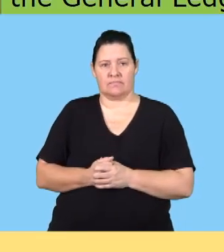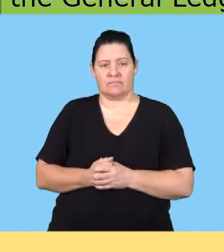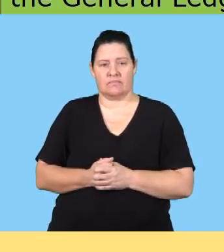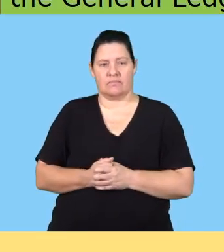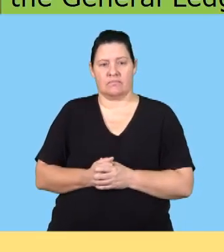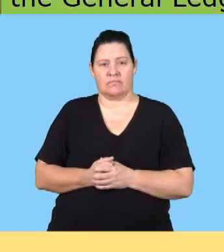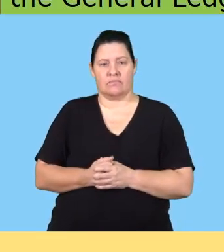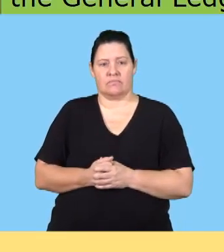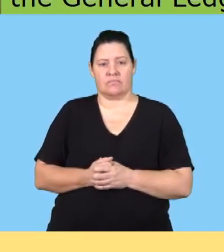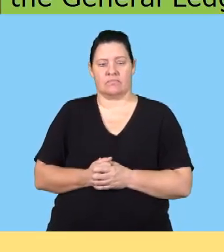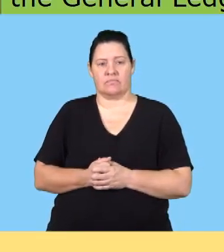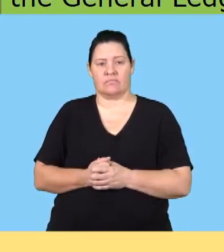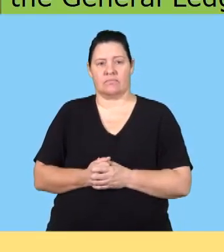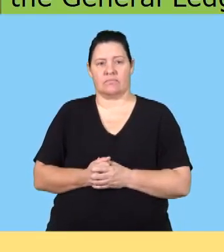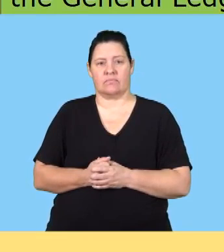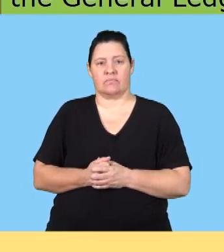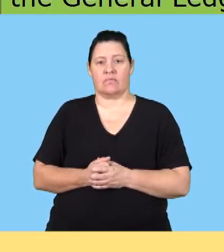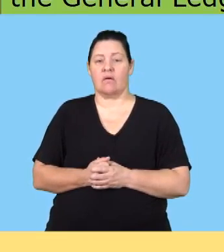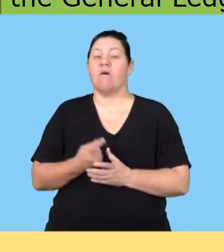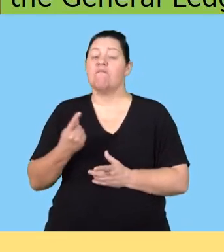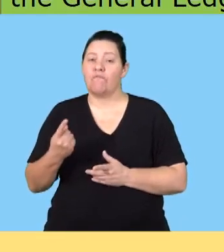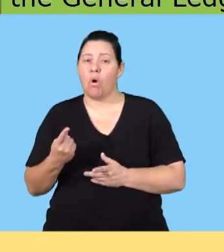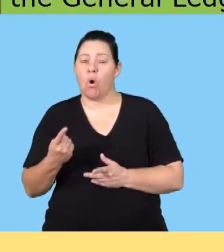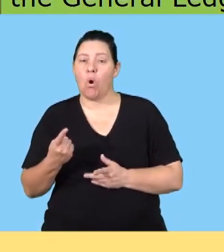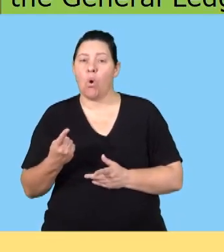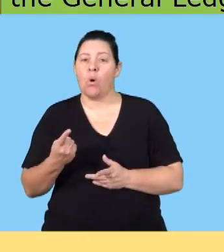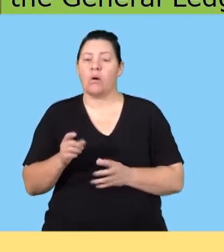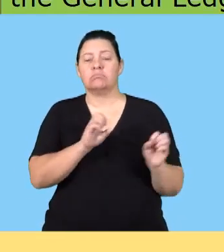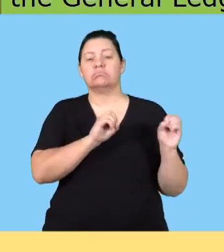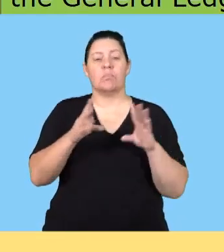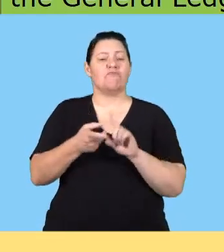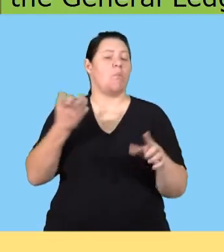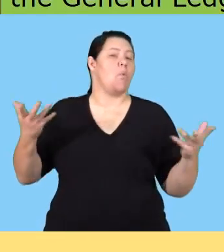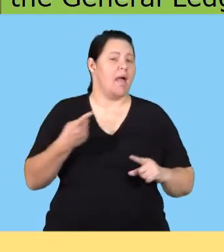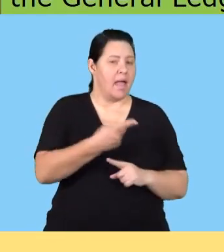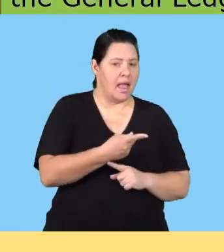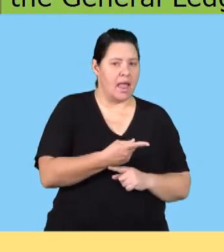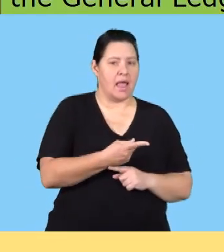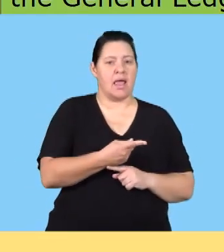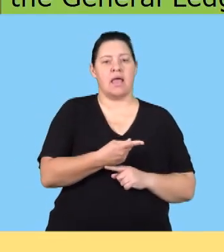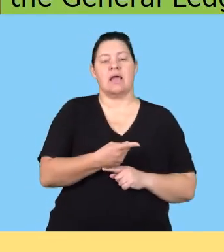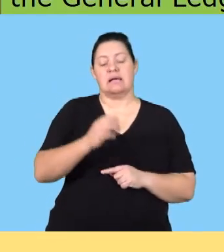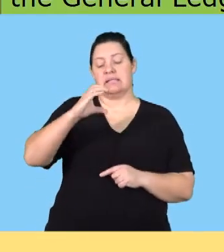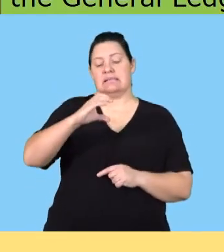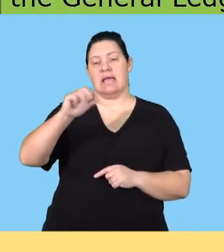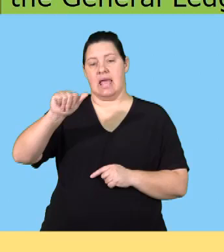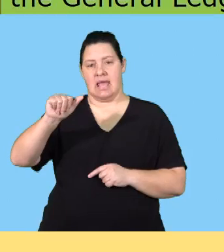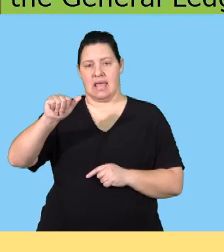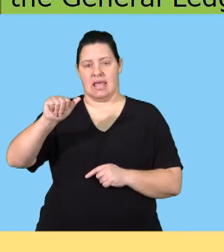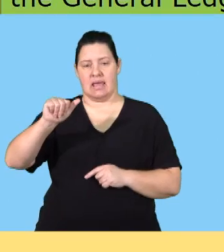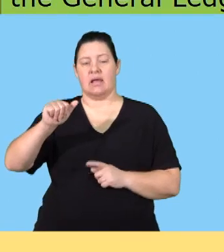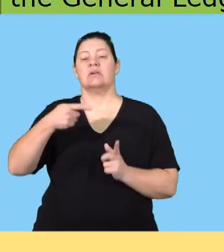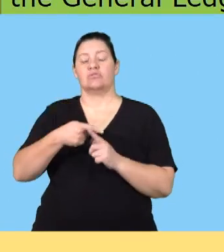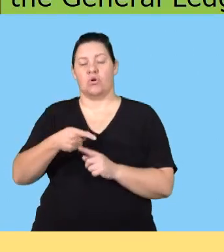control. Okay? Creditors control. And from which journal am I posting this from? From the creditors allowances. So I'm going to say